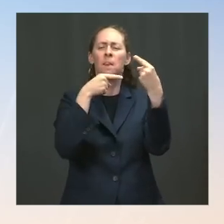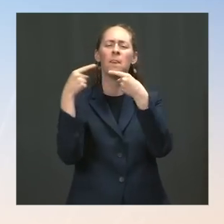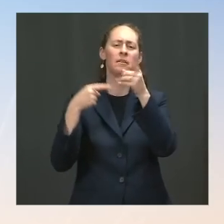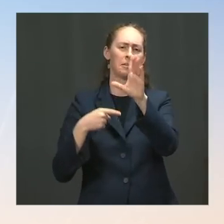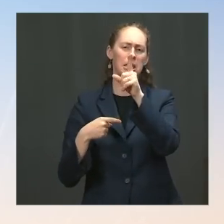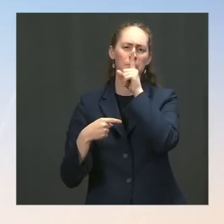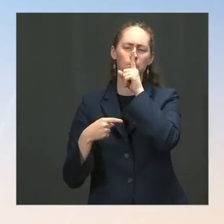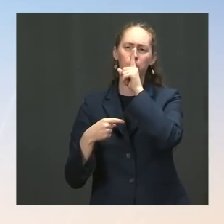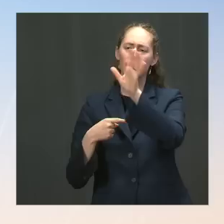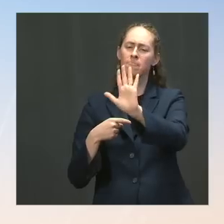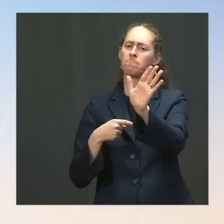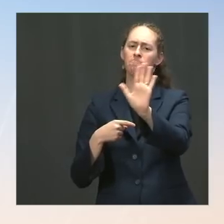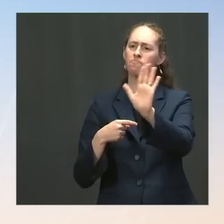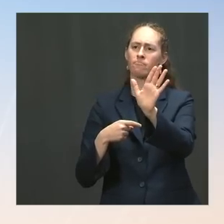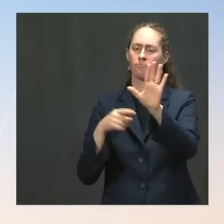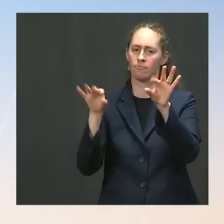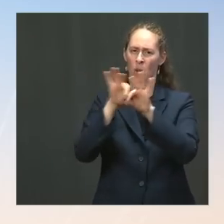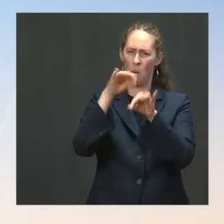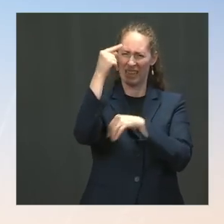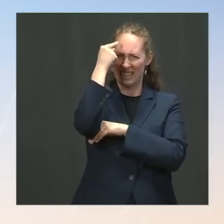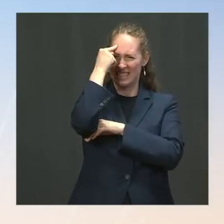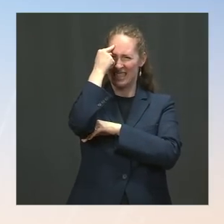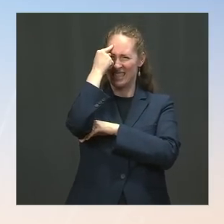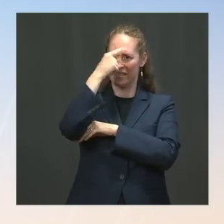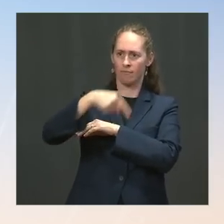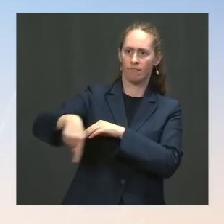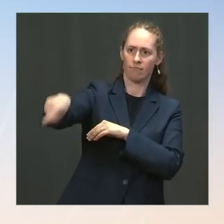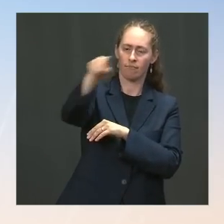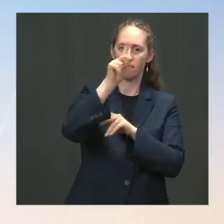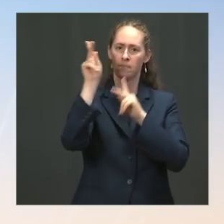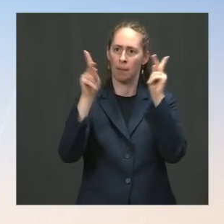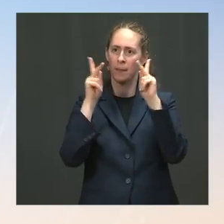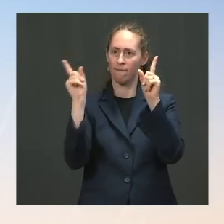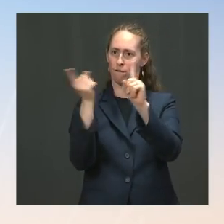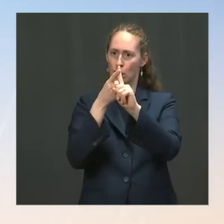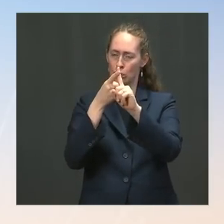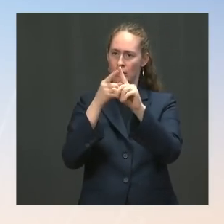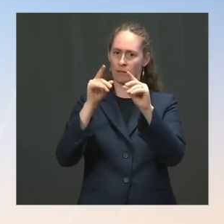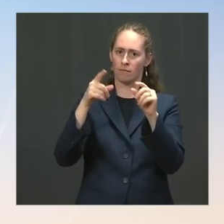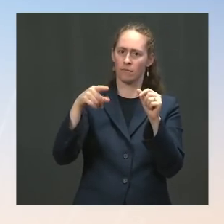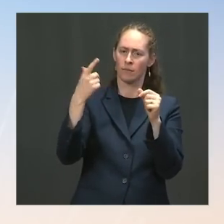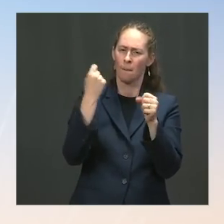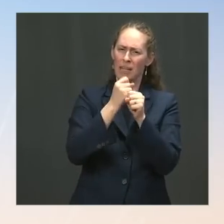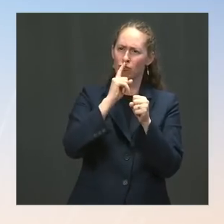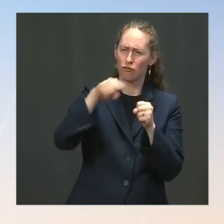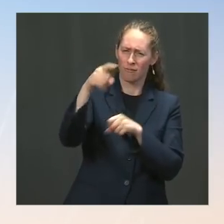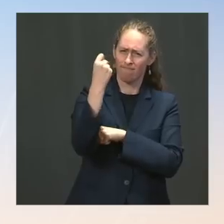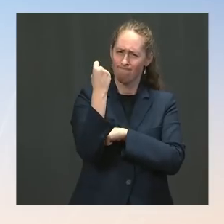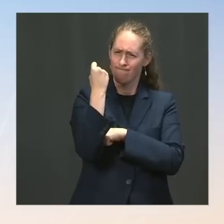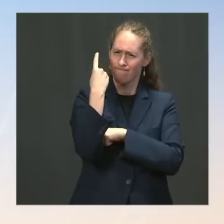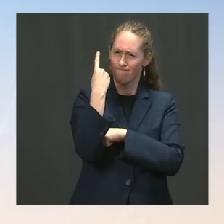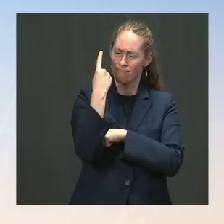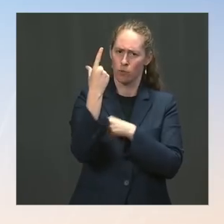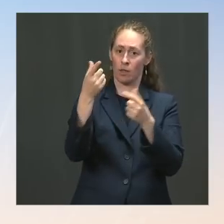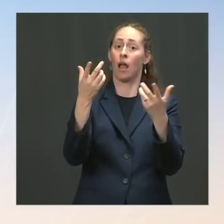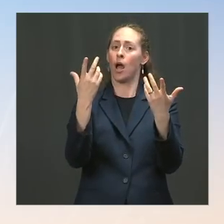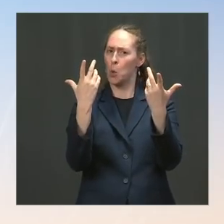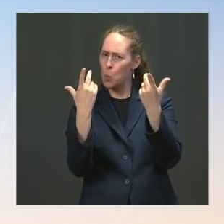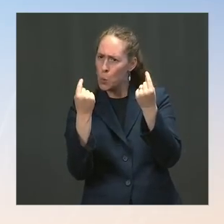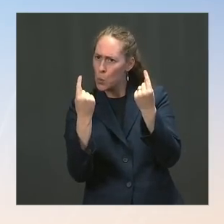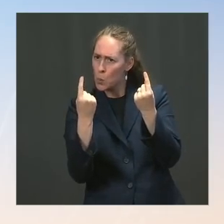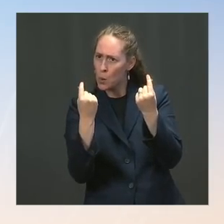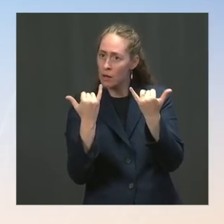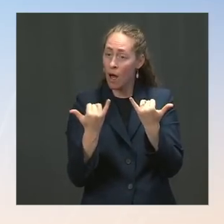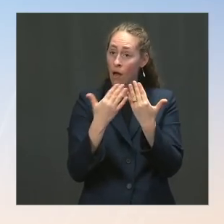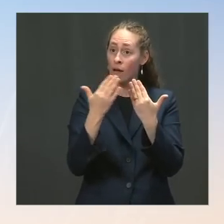data, information to the people of Florida to make sure they understand what steps they should be taking, even if those are not steps taken at the top